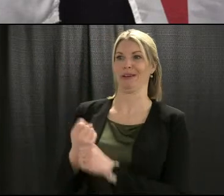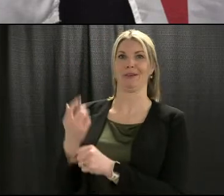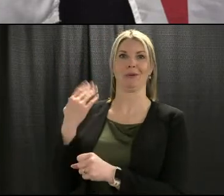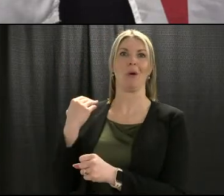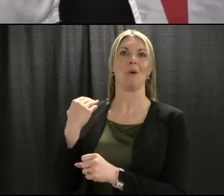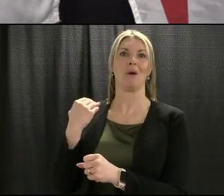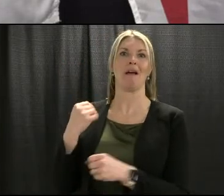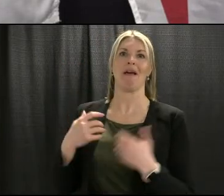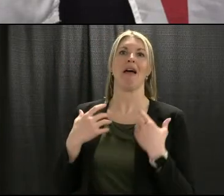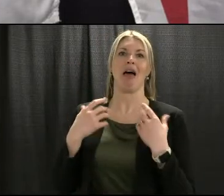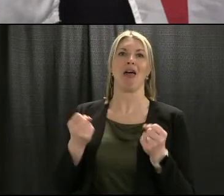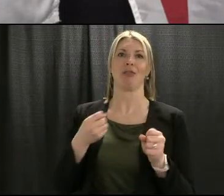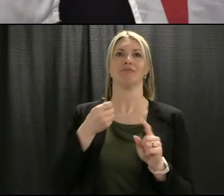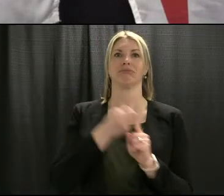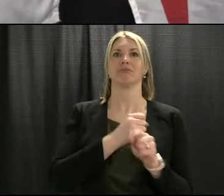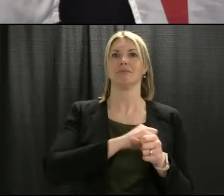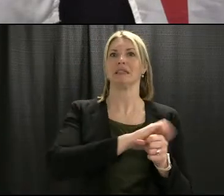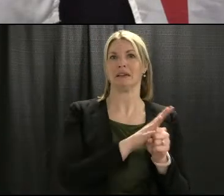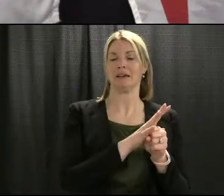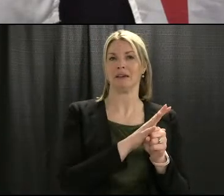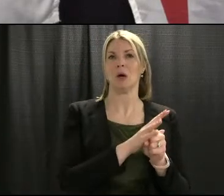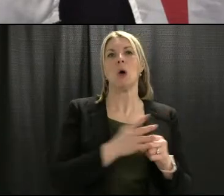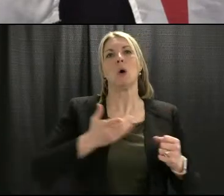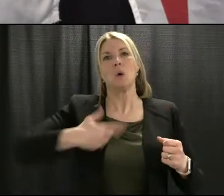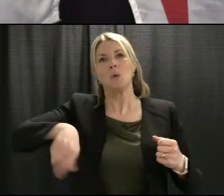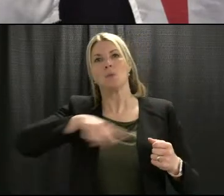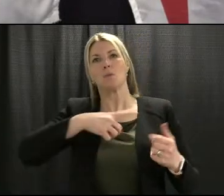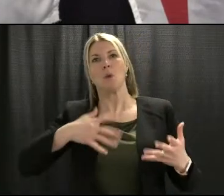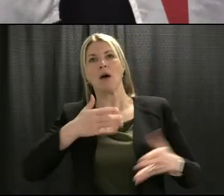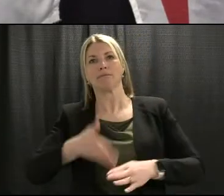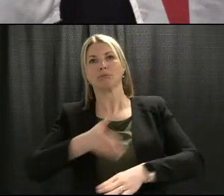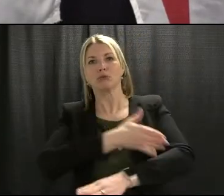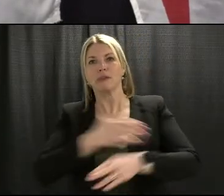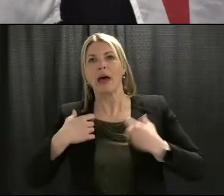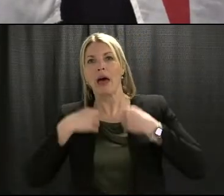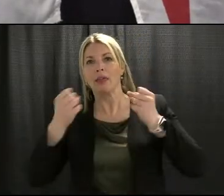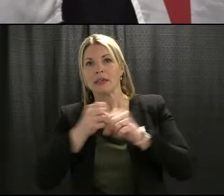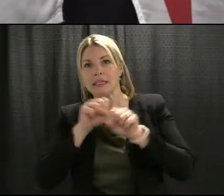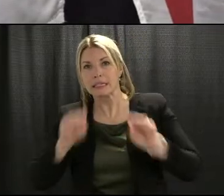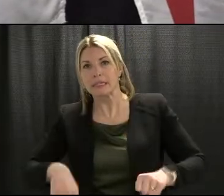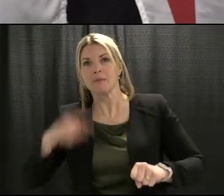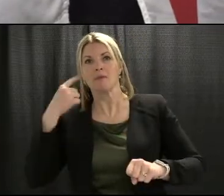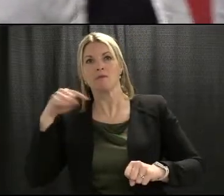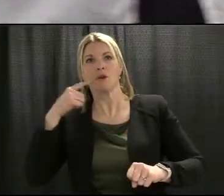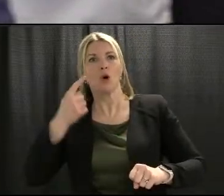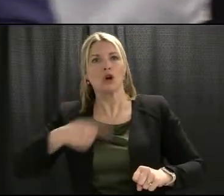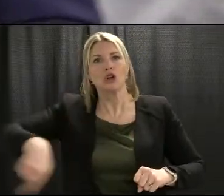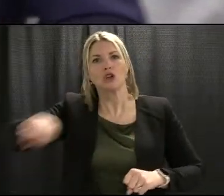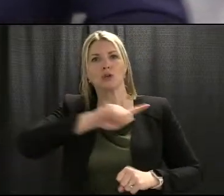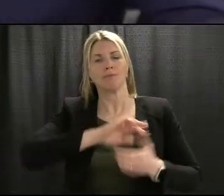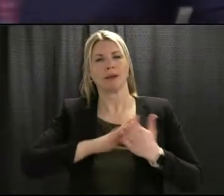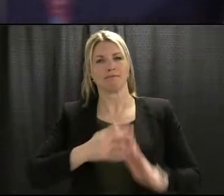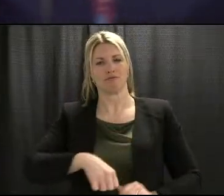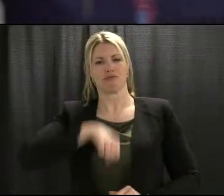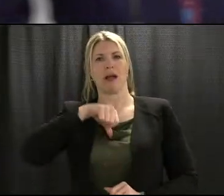and Labradorians can be proud of. I'll now pass it over to Minister Osborne. Minister. Thank you, Premier.